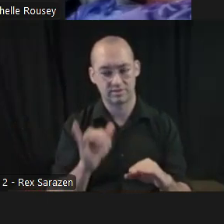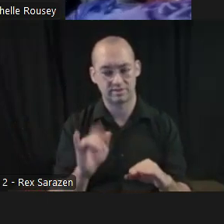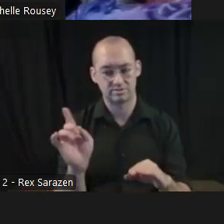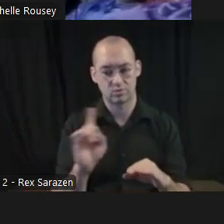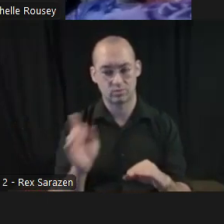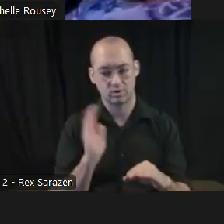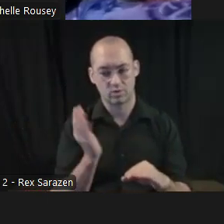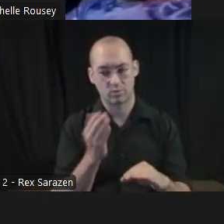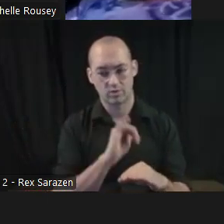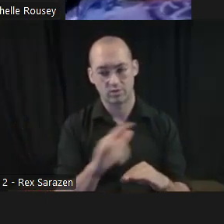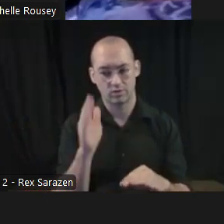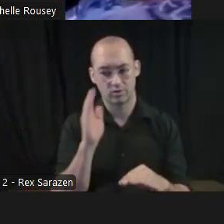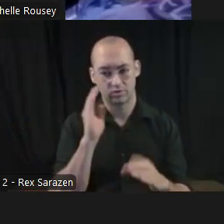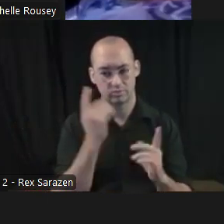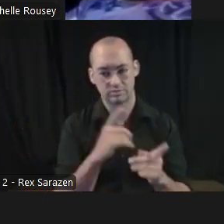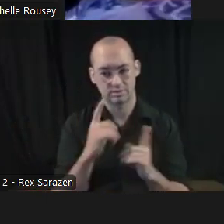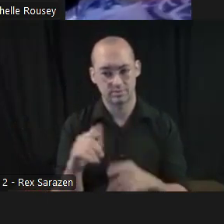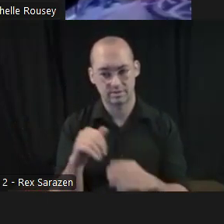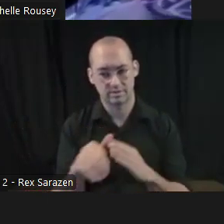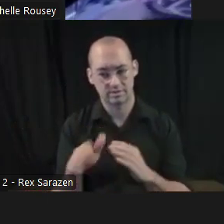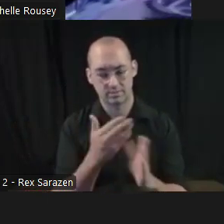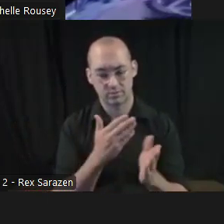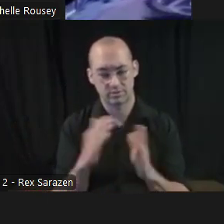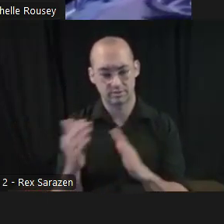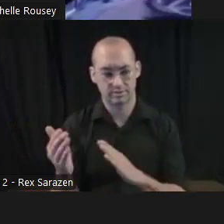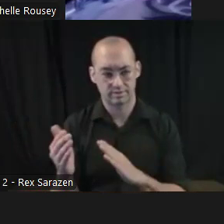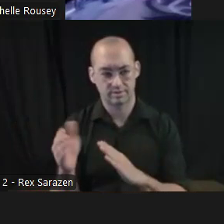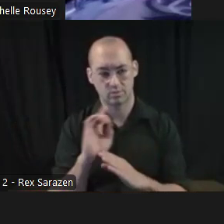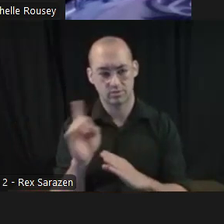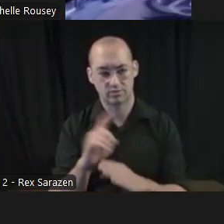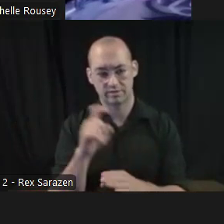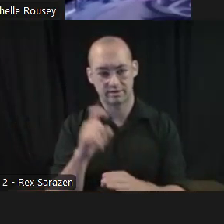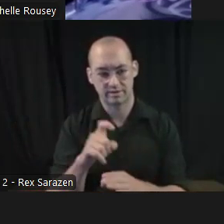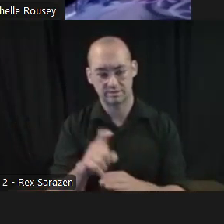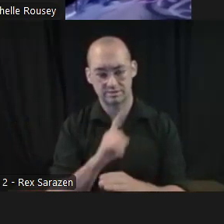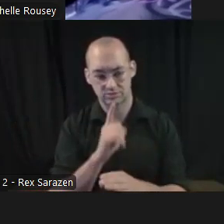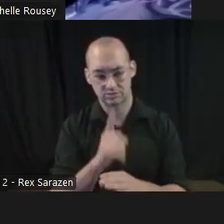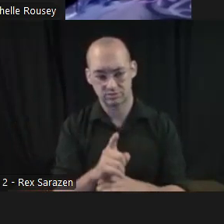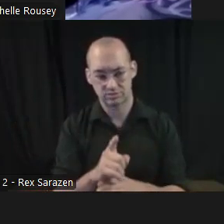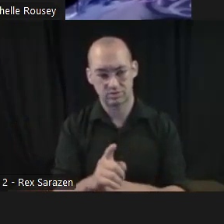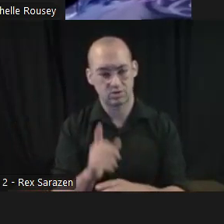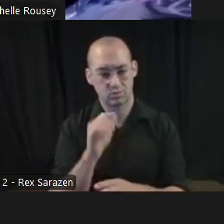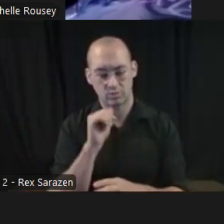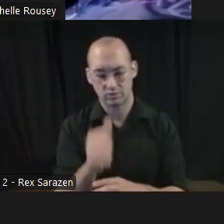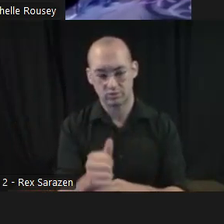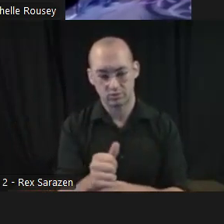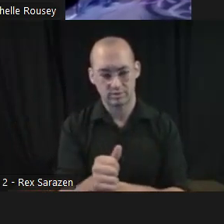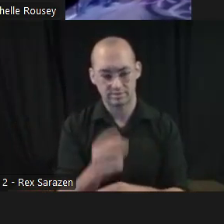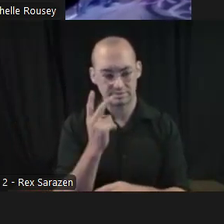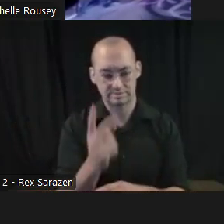know, what's going on in the community and, where the needs are. We don't see a level